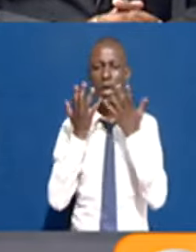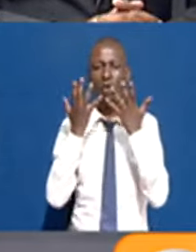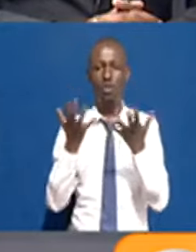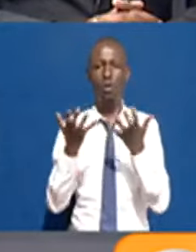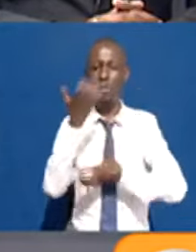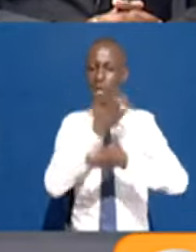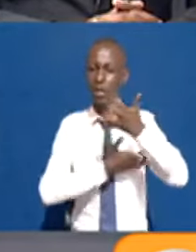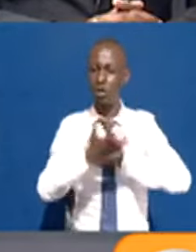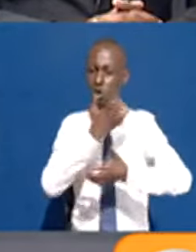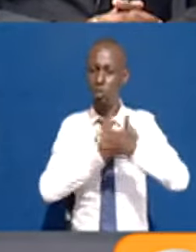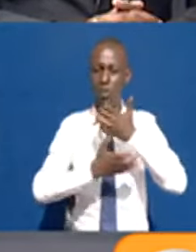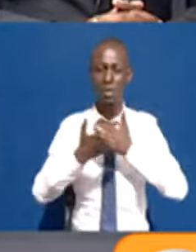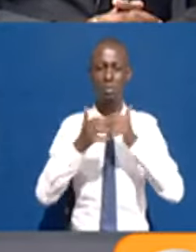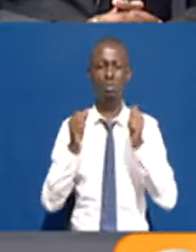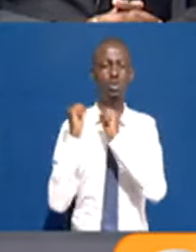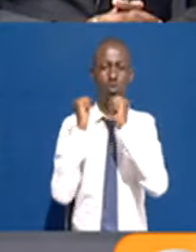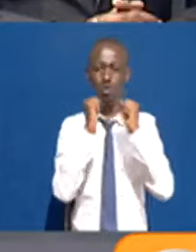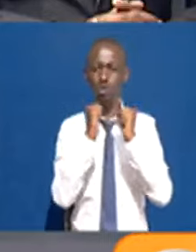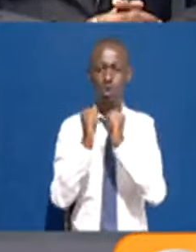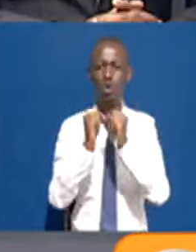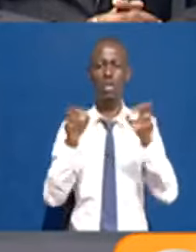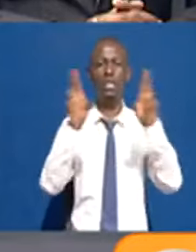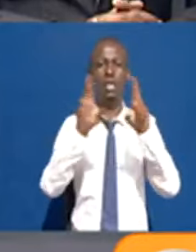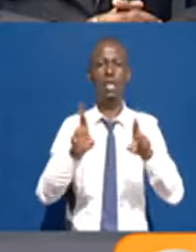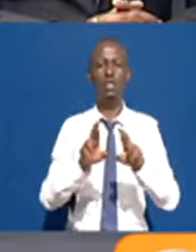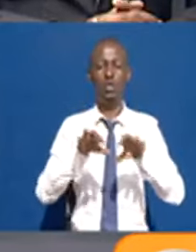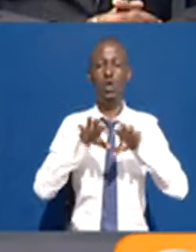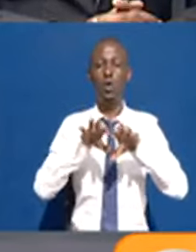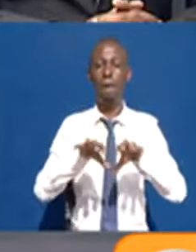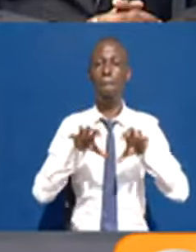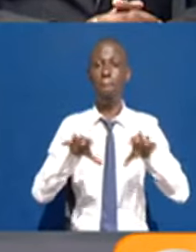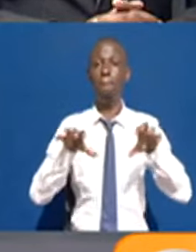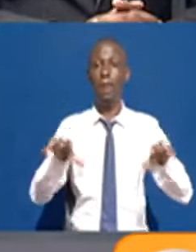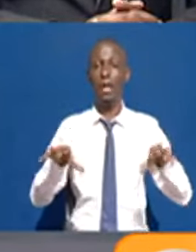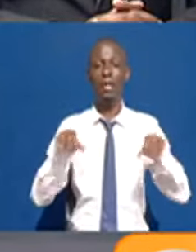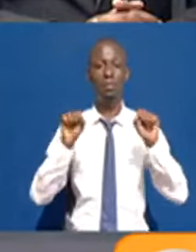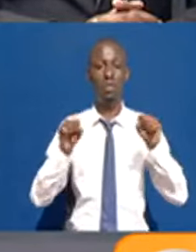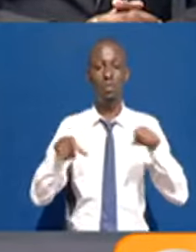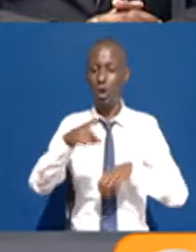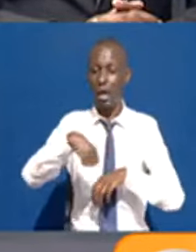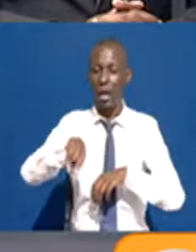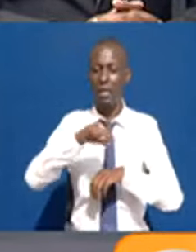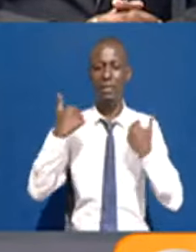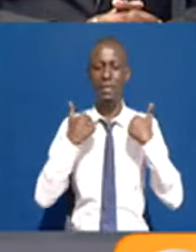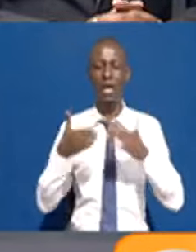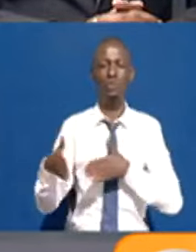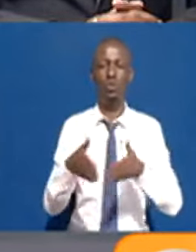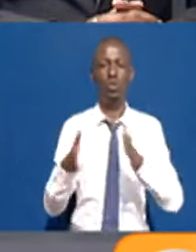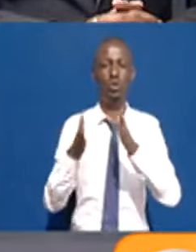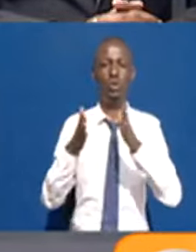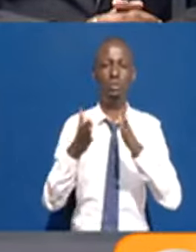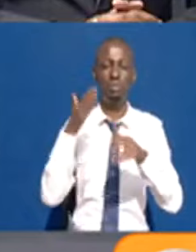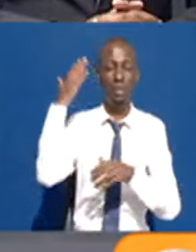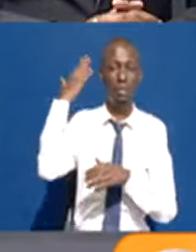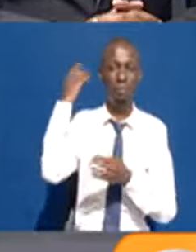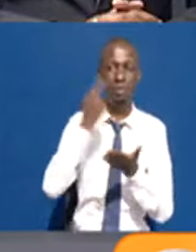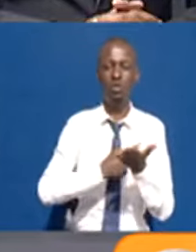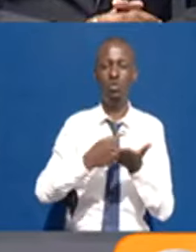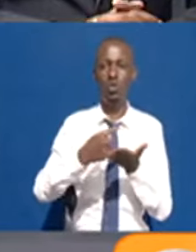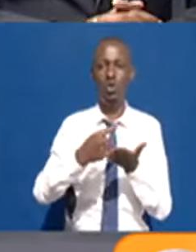is, that the international markets are opening up to us. Yet, just this past week, the governor of